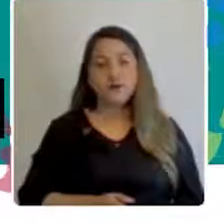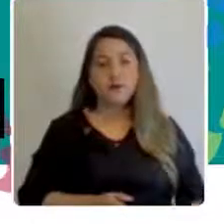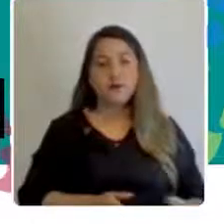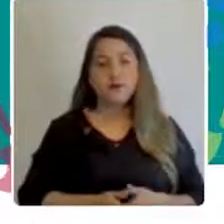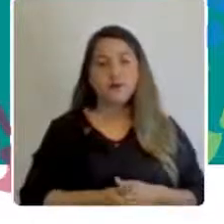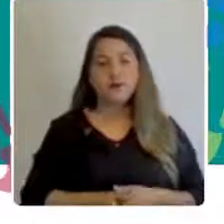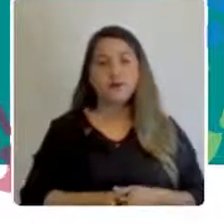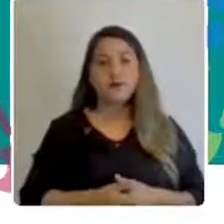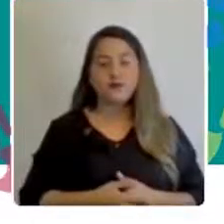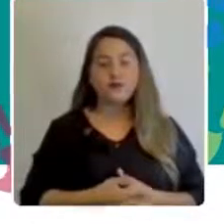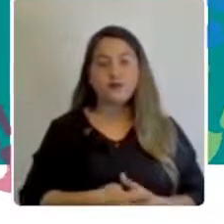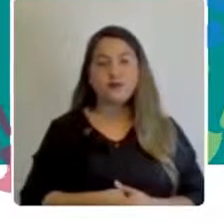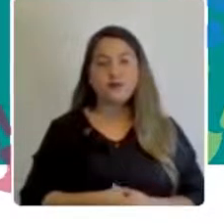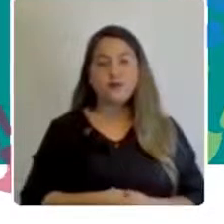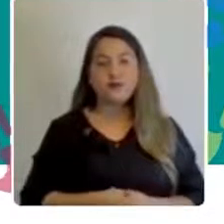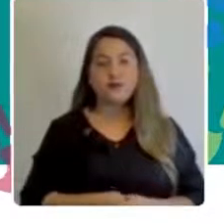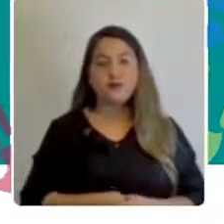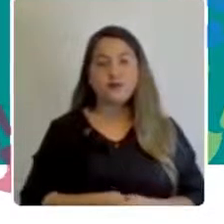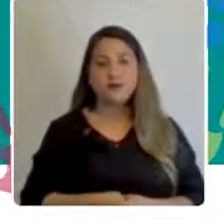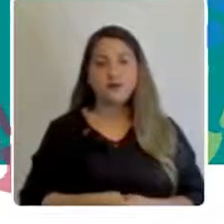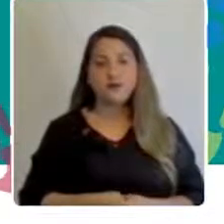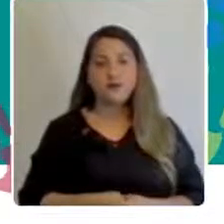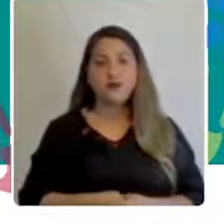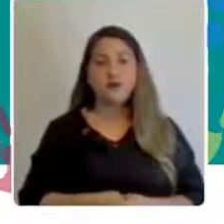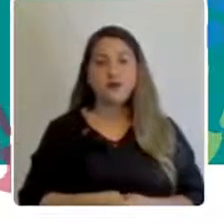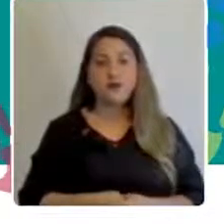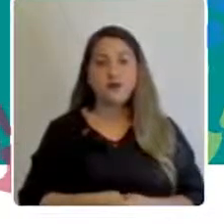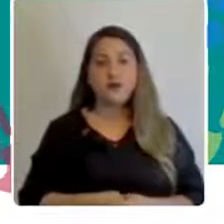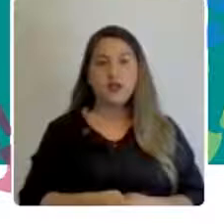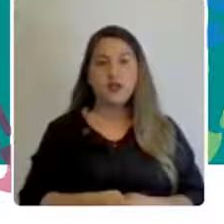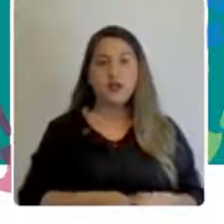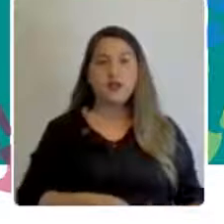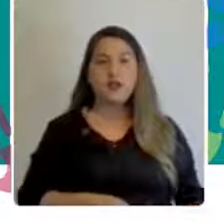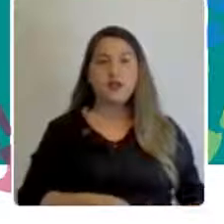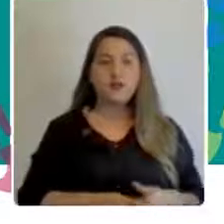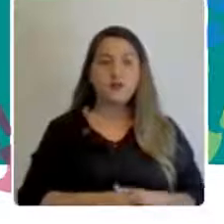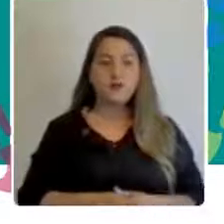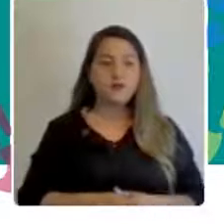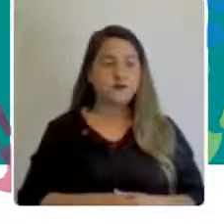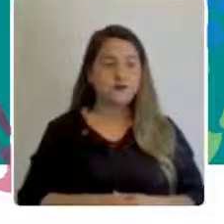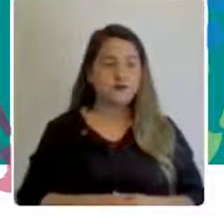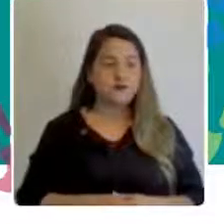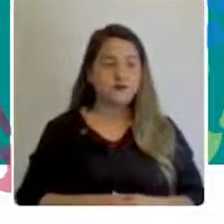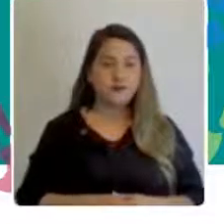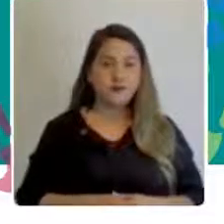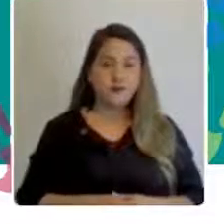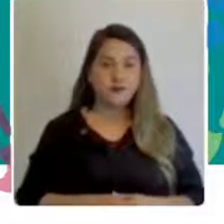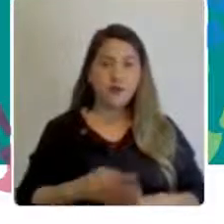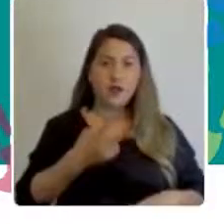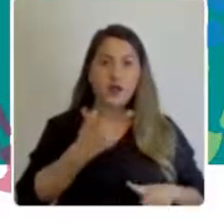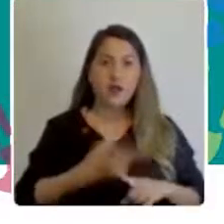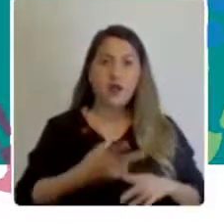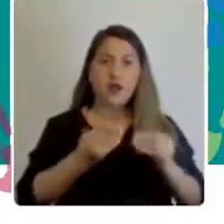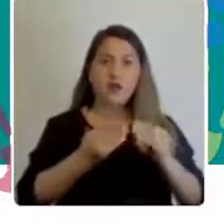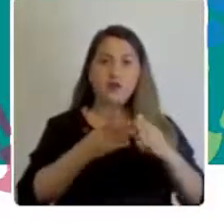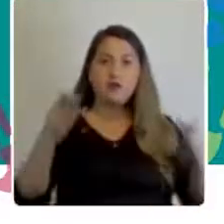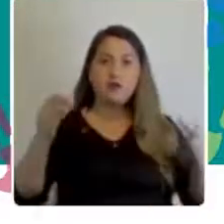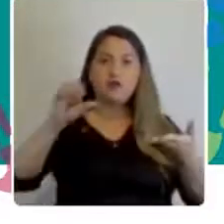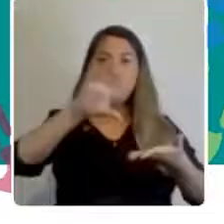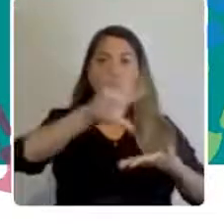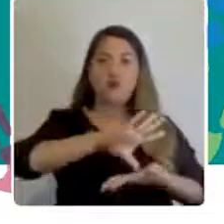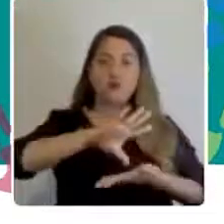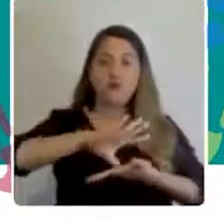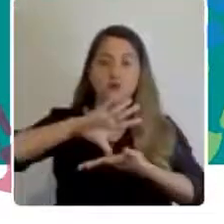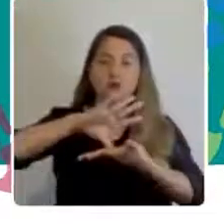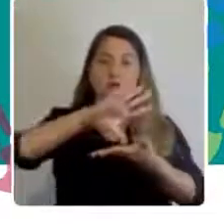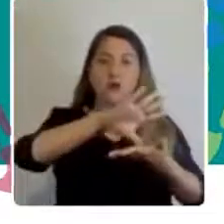the orphan drugs. So there are several countries, especially in Eastern Europe,